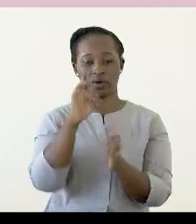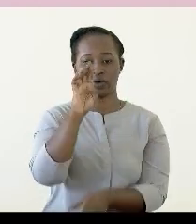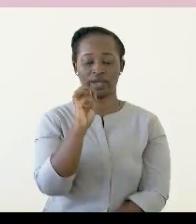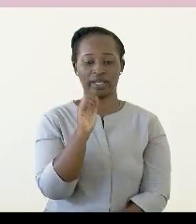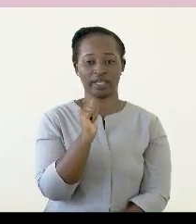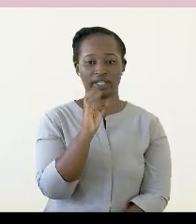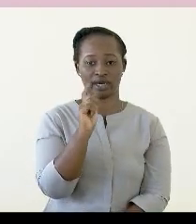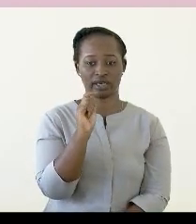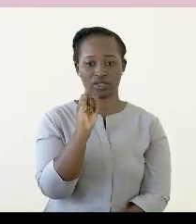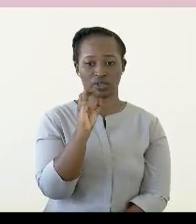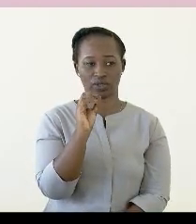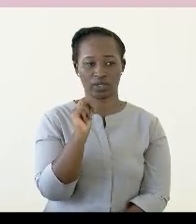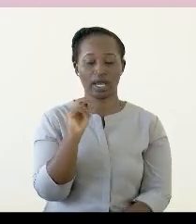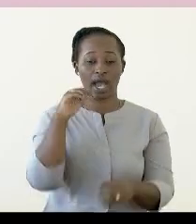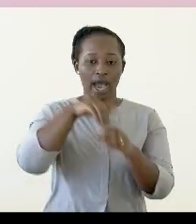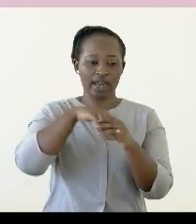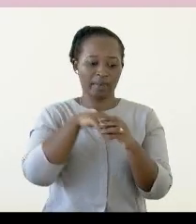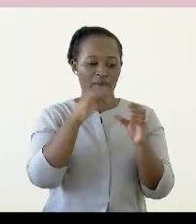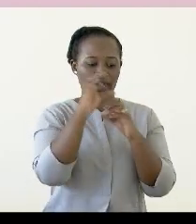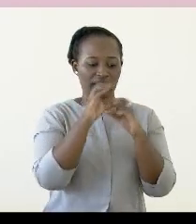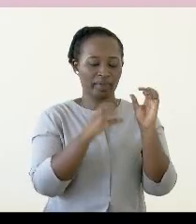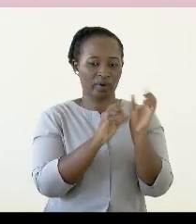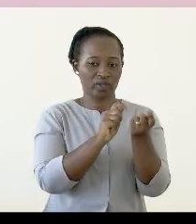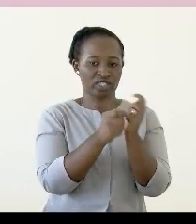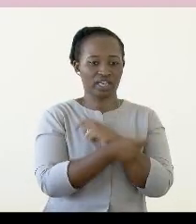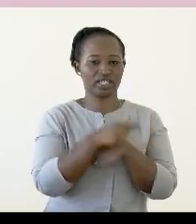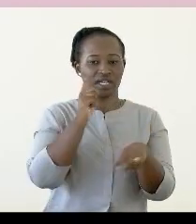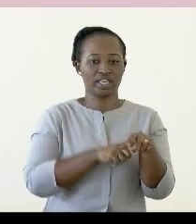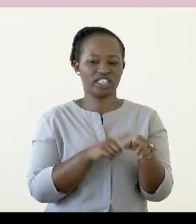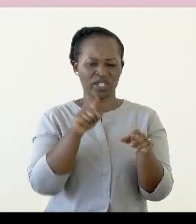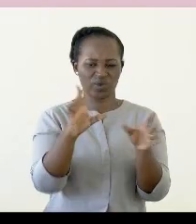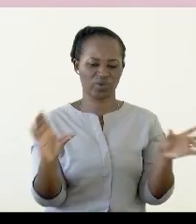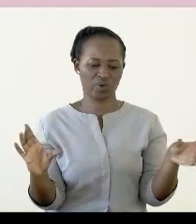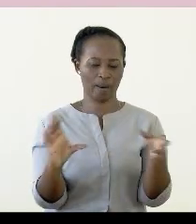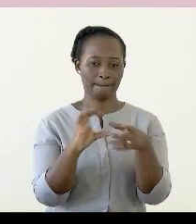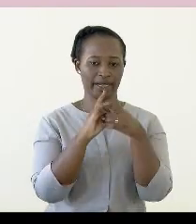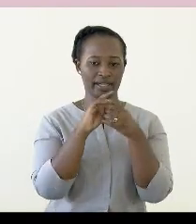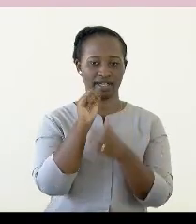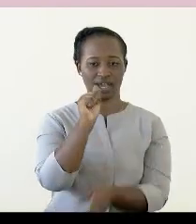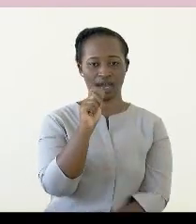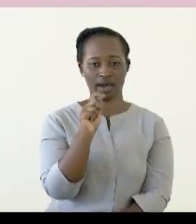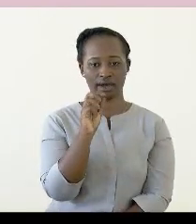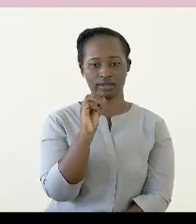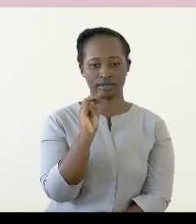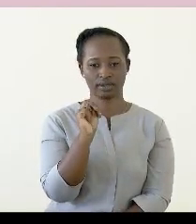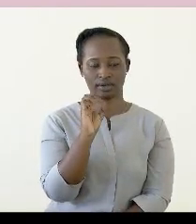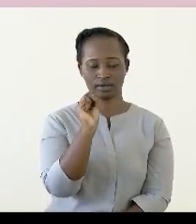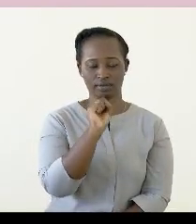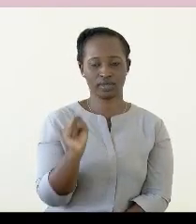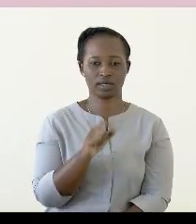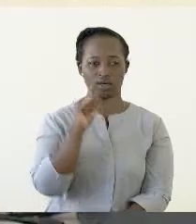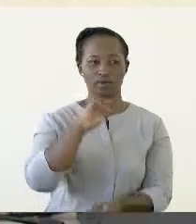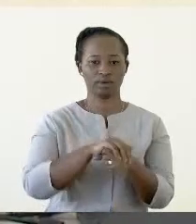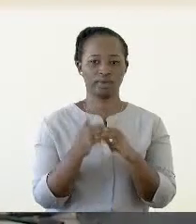involves a chemical change, when you combine atoms, you produce